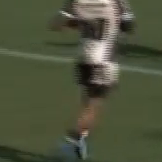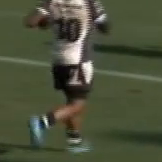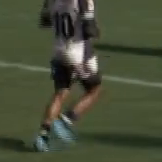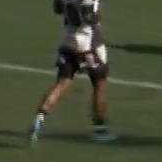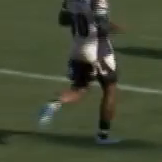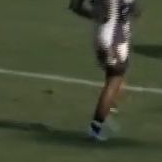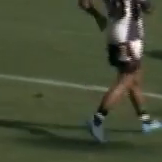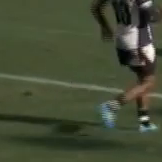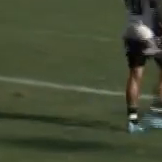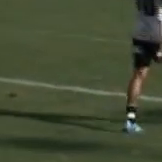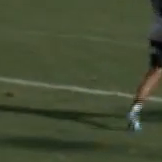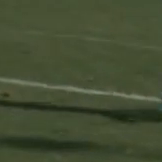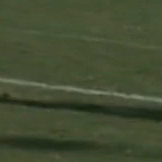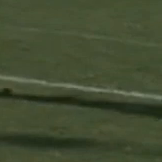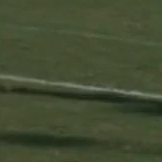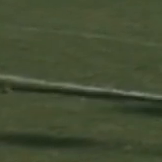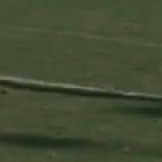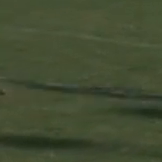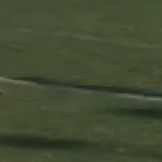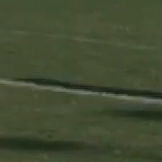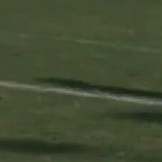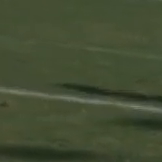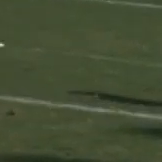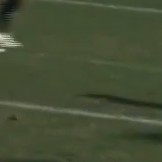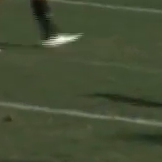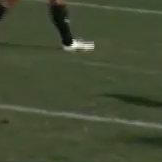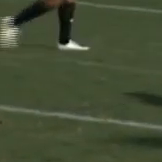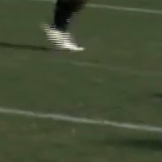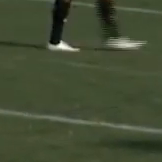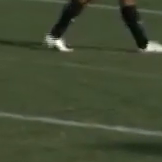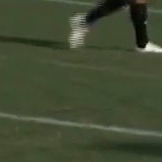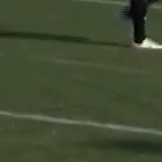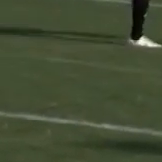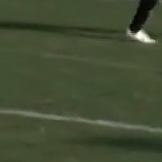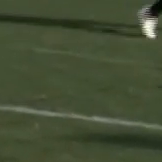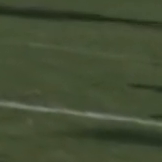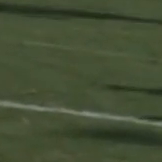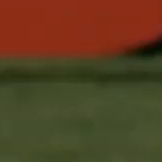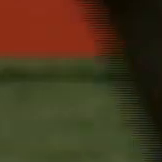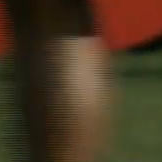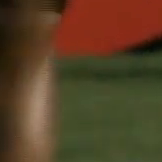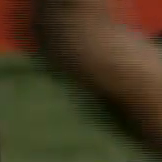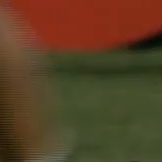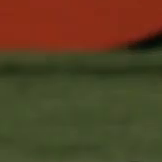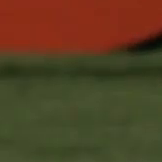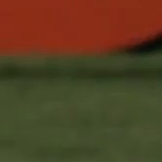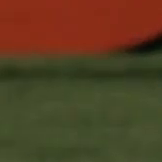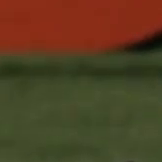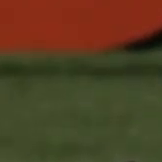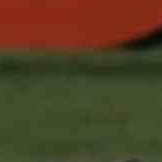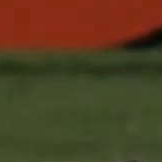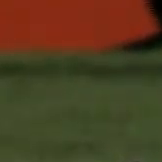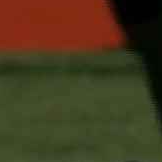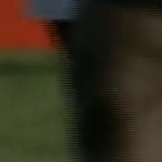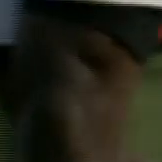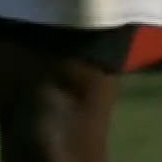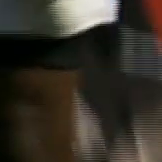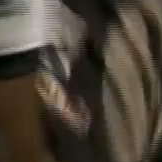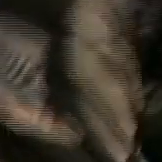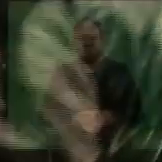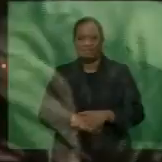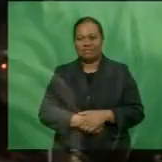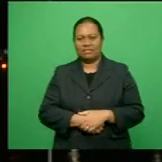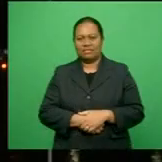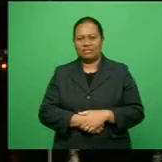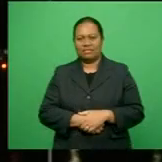Oh, the offload is brilliant. Kamanieli Rasaku. Absolutely brilliant play by the Barbarians. And they built it up